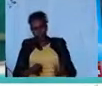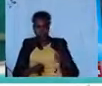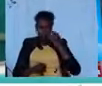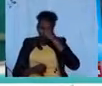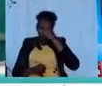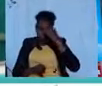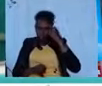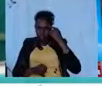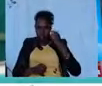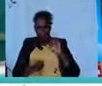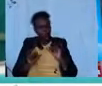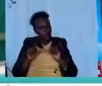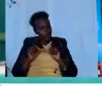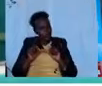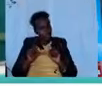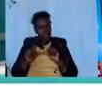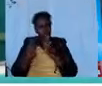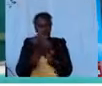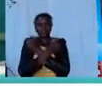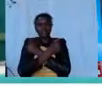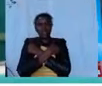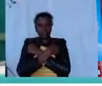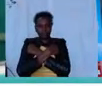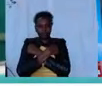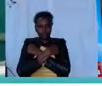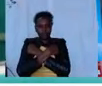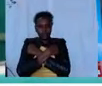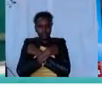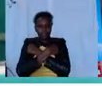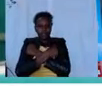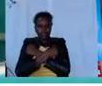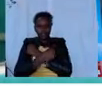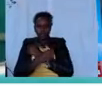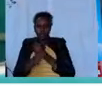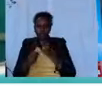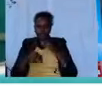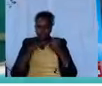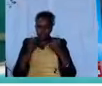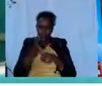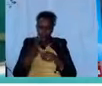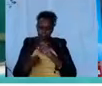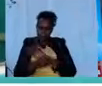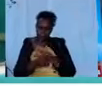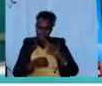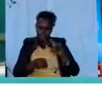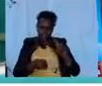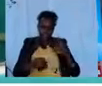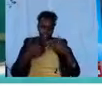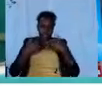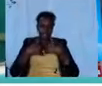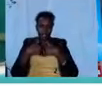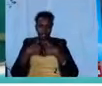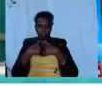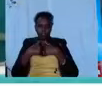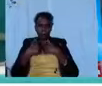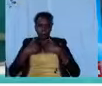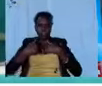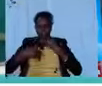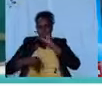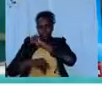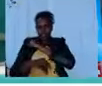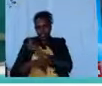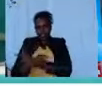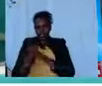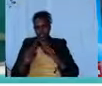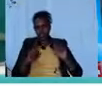of your constant love, despite the heat of the COVID-19, you've been gracious to us,